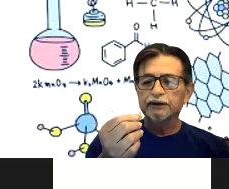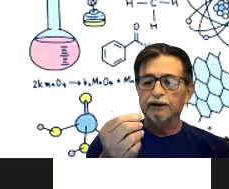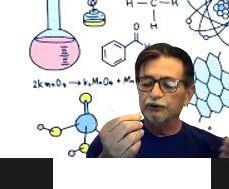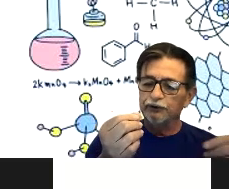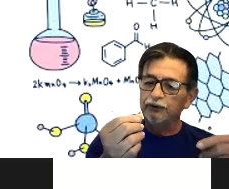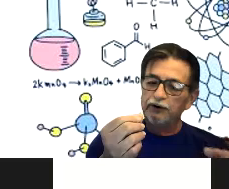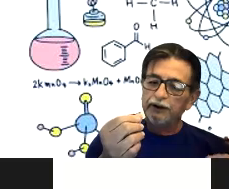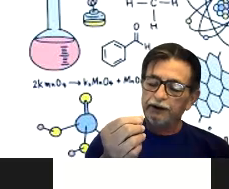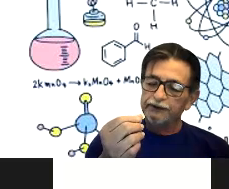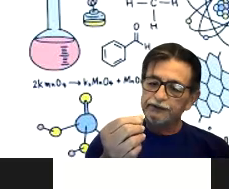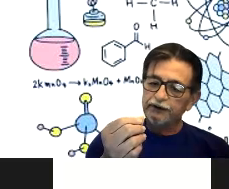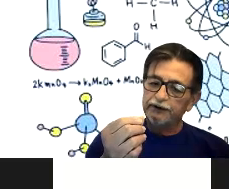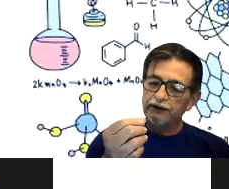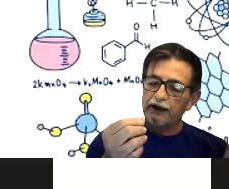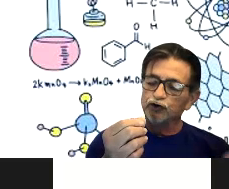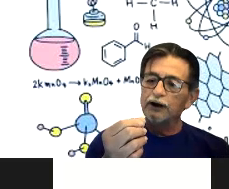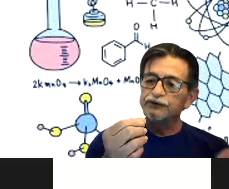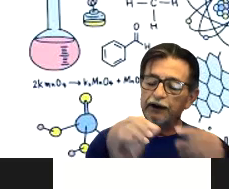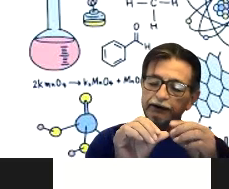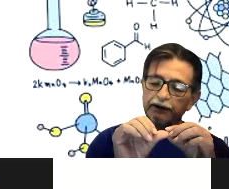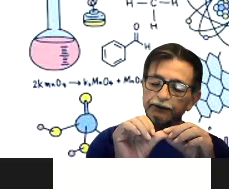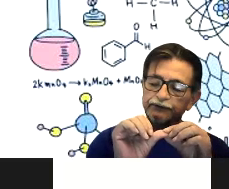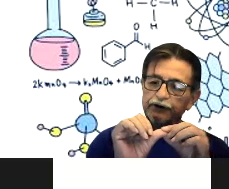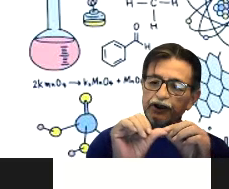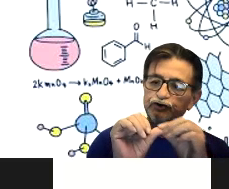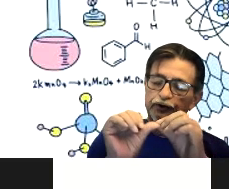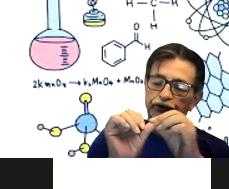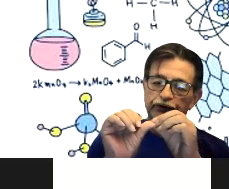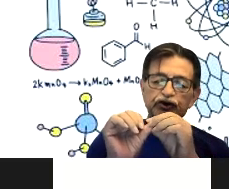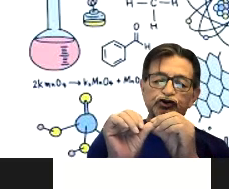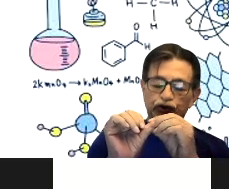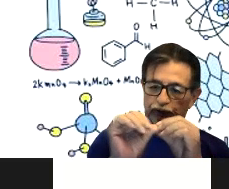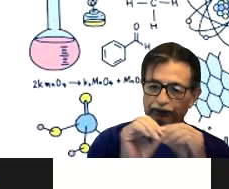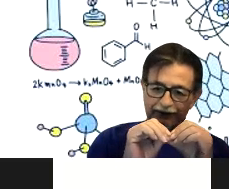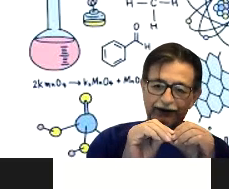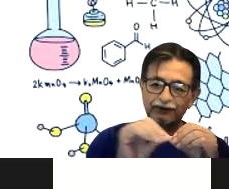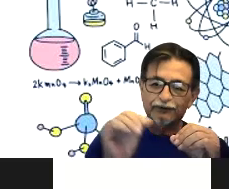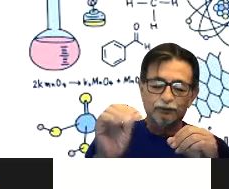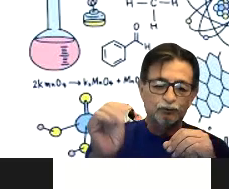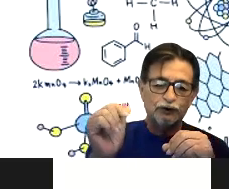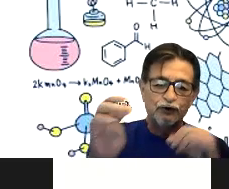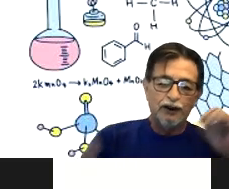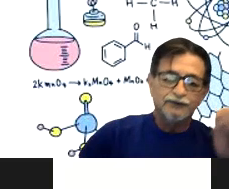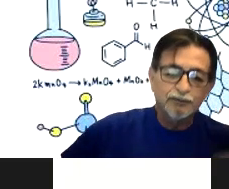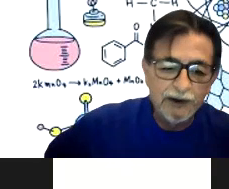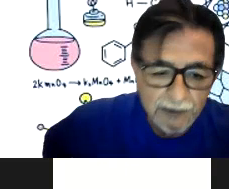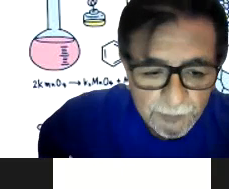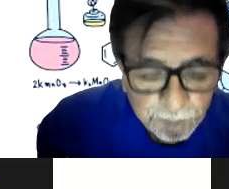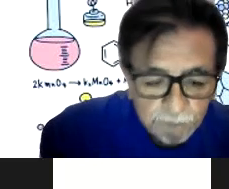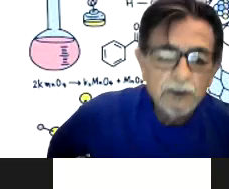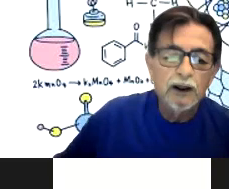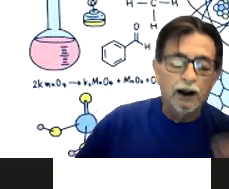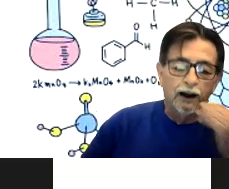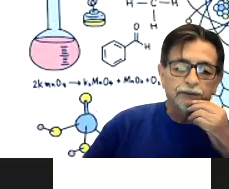it's not the chemical. It is the hydroxide that is denaturing your tissue. So wash your hands